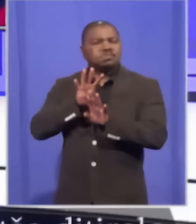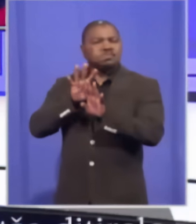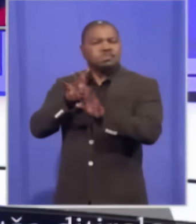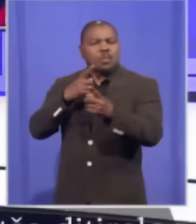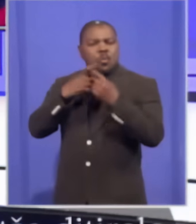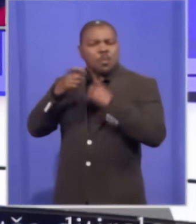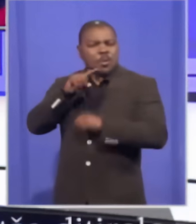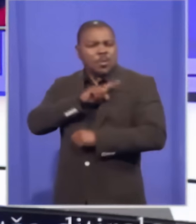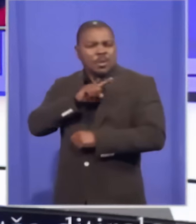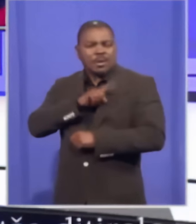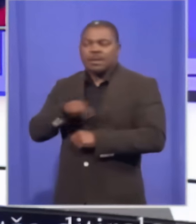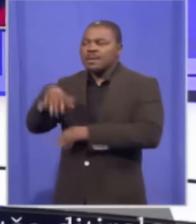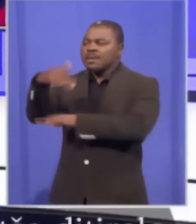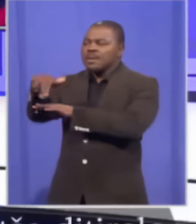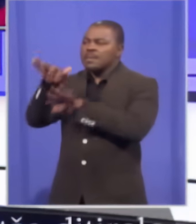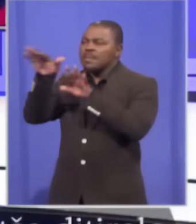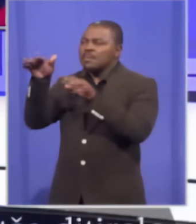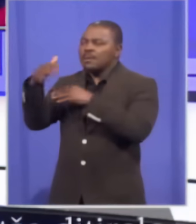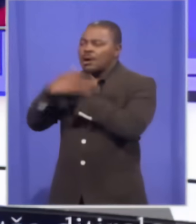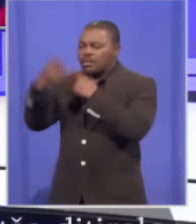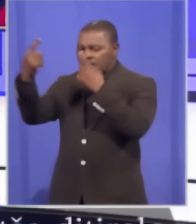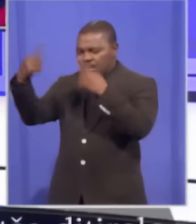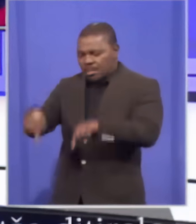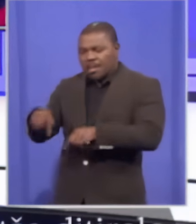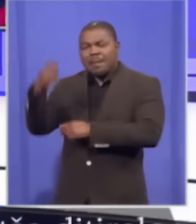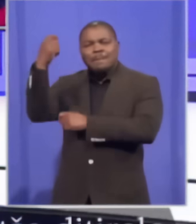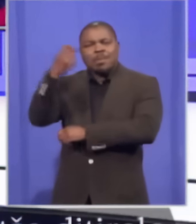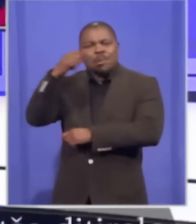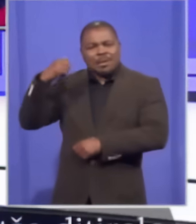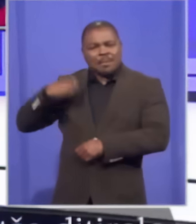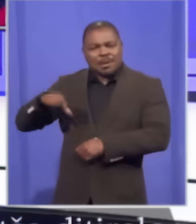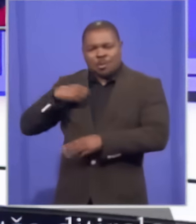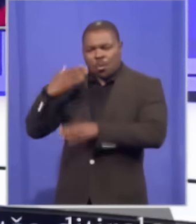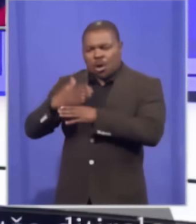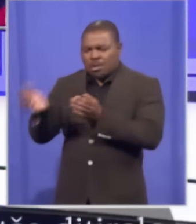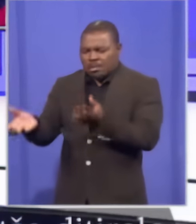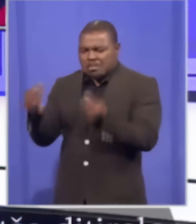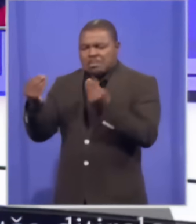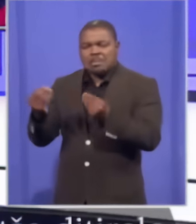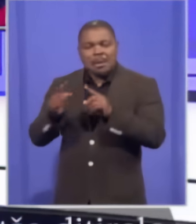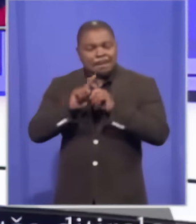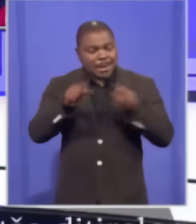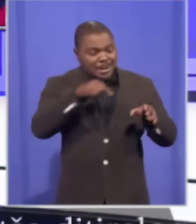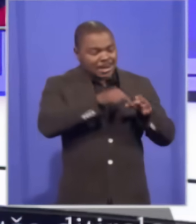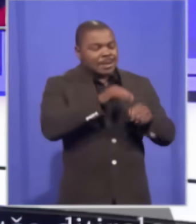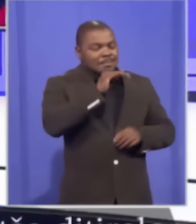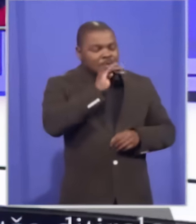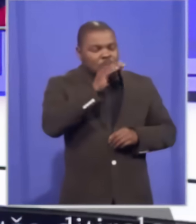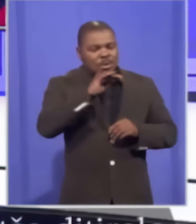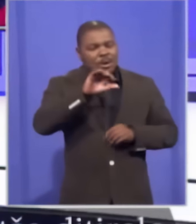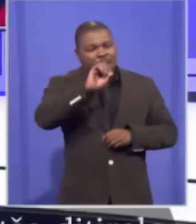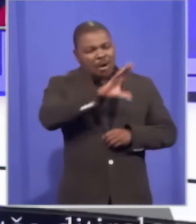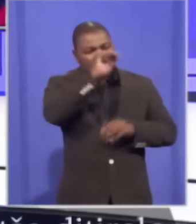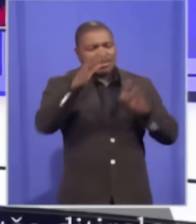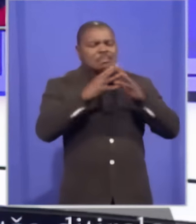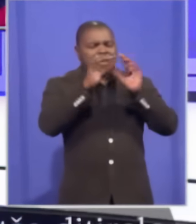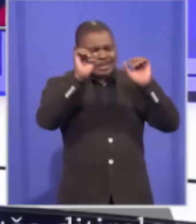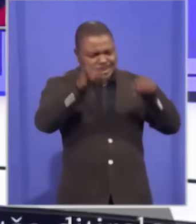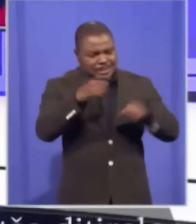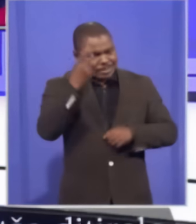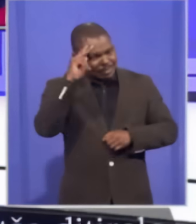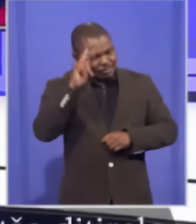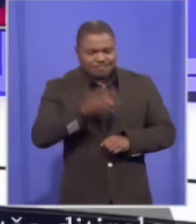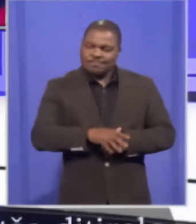kgahlanong le go thwalwa ga badudi ba dinaga di šele masepaleng wa Polokwane ga o eme kgahlanong le tumelo ya mokgatlo tabeng ya kontinente ya go